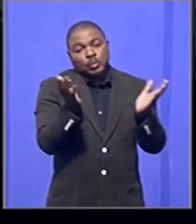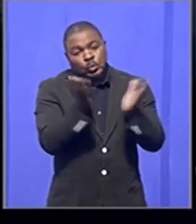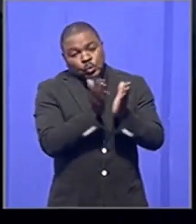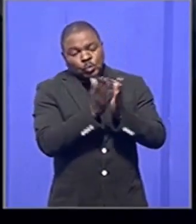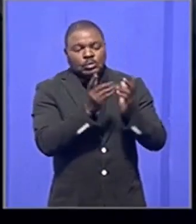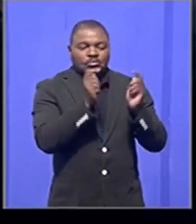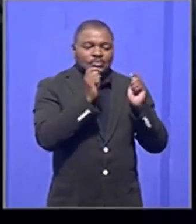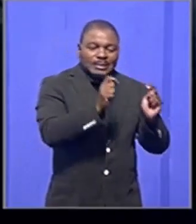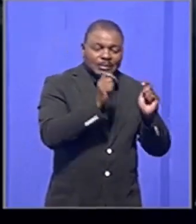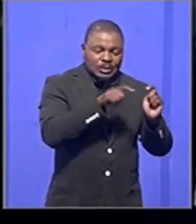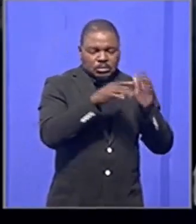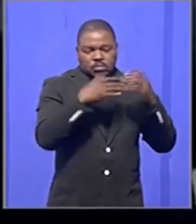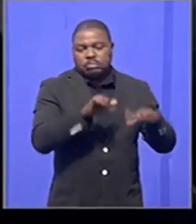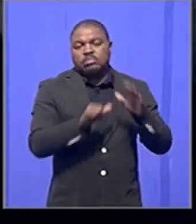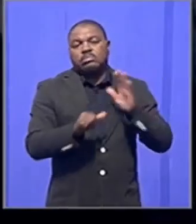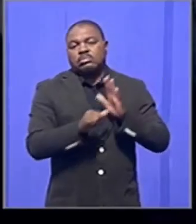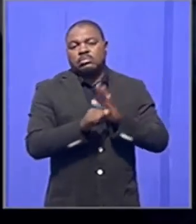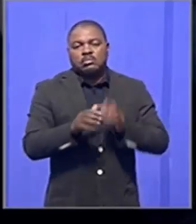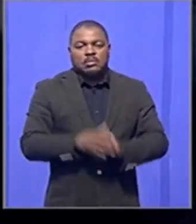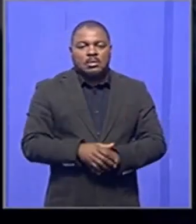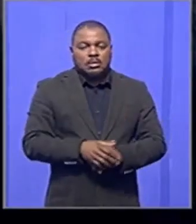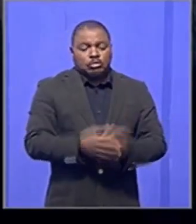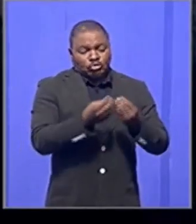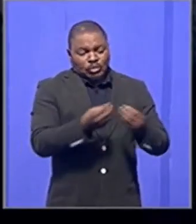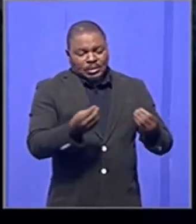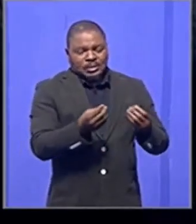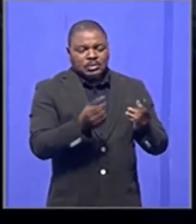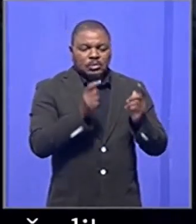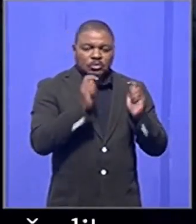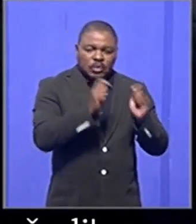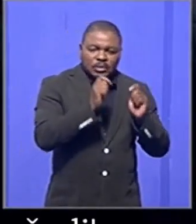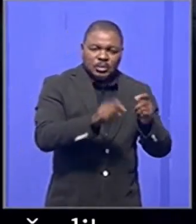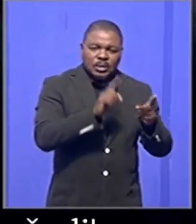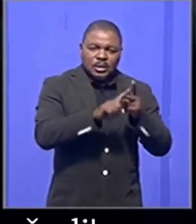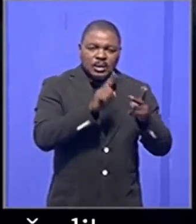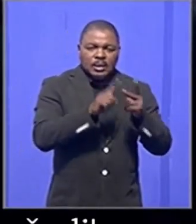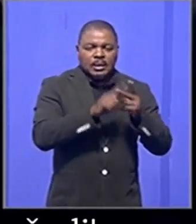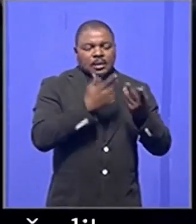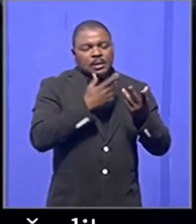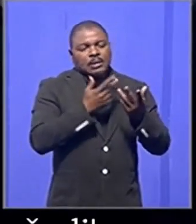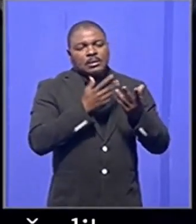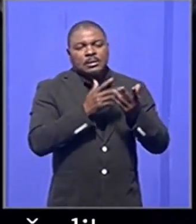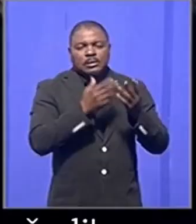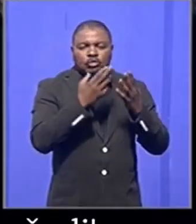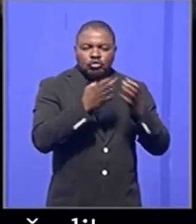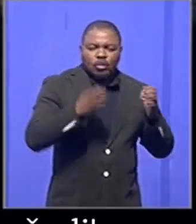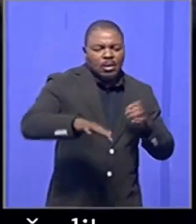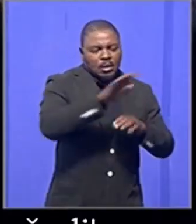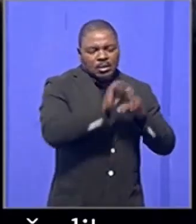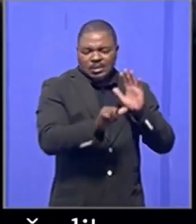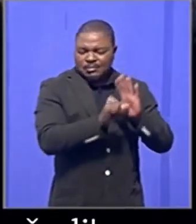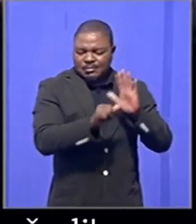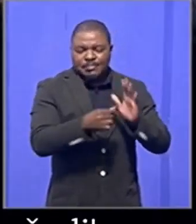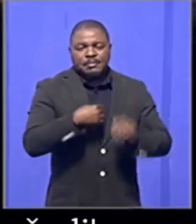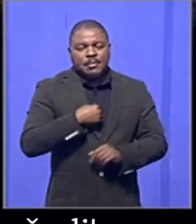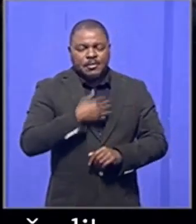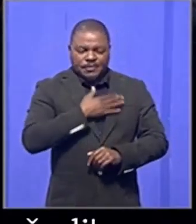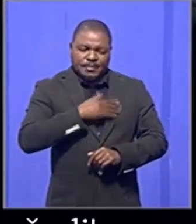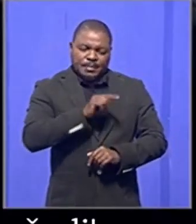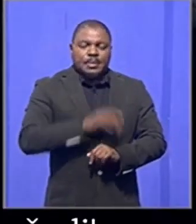incredibly important. Scholar transport, along with infrastructure, is something that is very close to my heart, because ultimately,